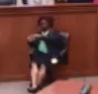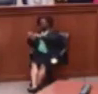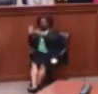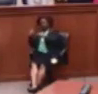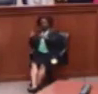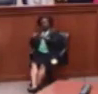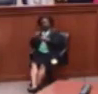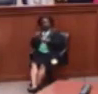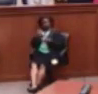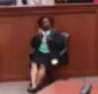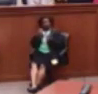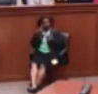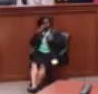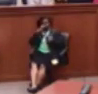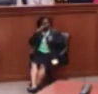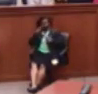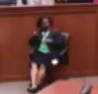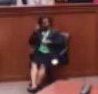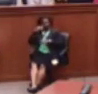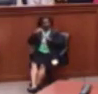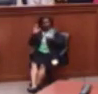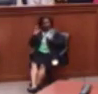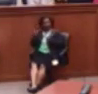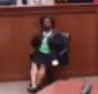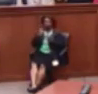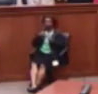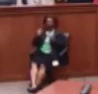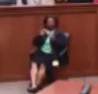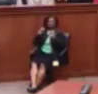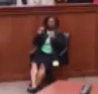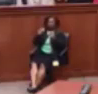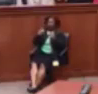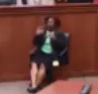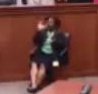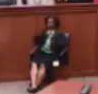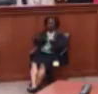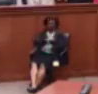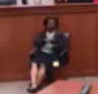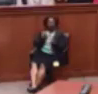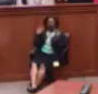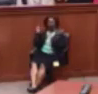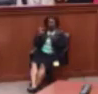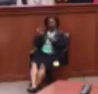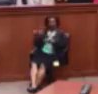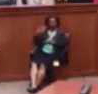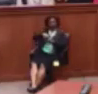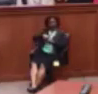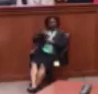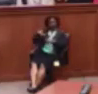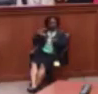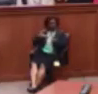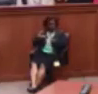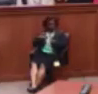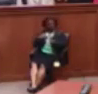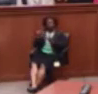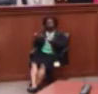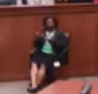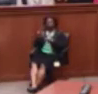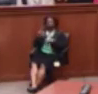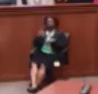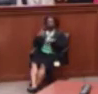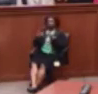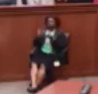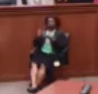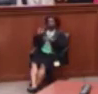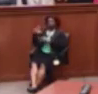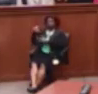previous Jumpstart regional pathway as a business and industry partner would be left out. You will just now start coming to your Carl Perkins regional team. You might actually even be